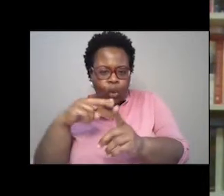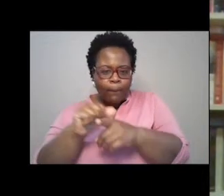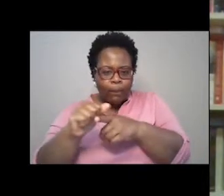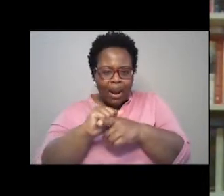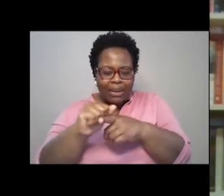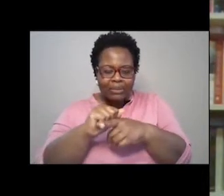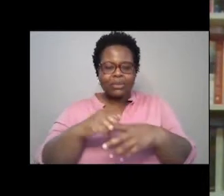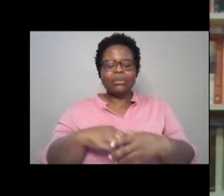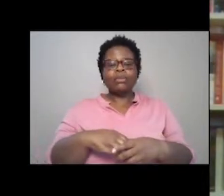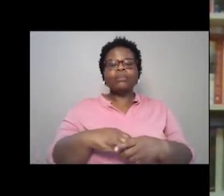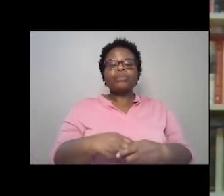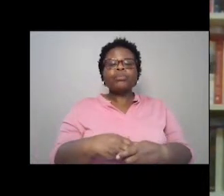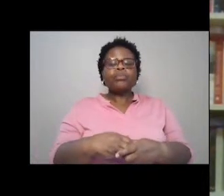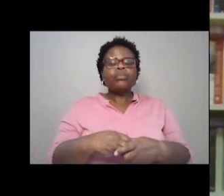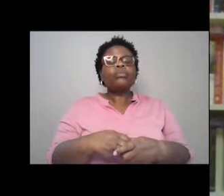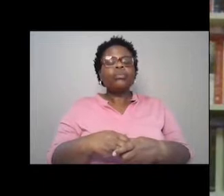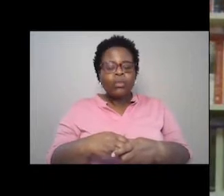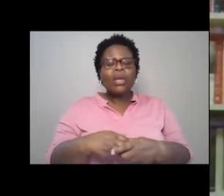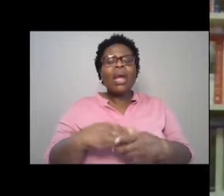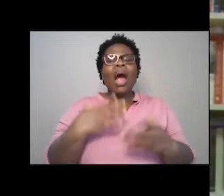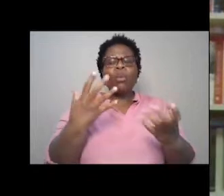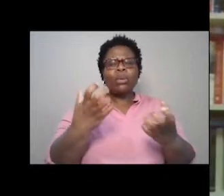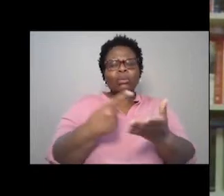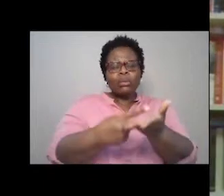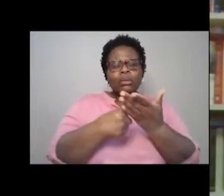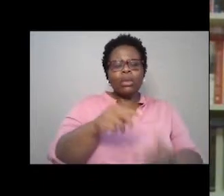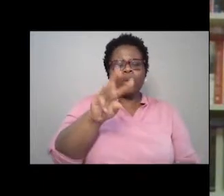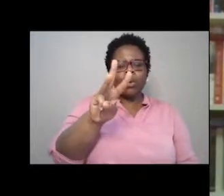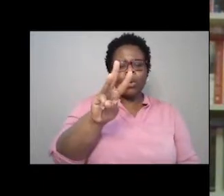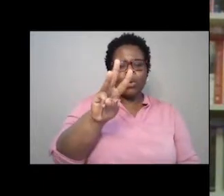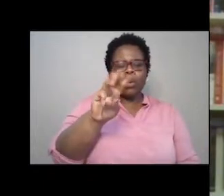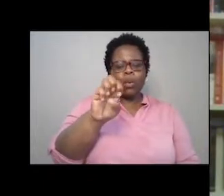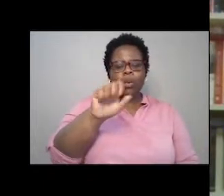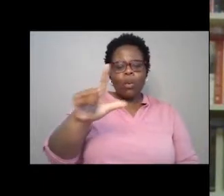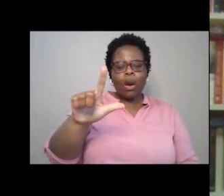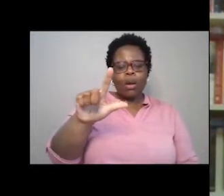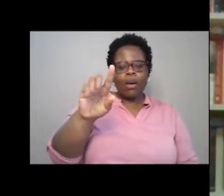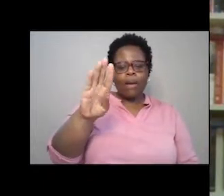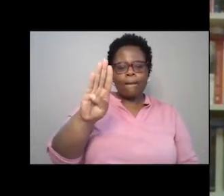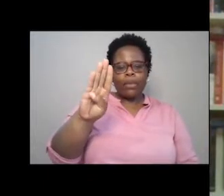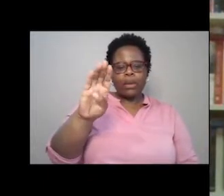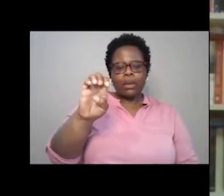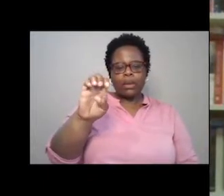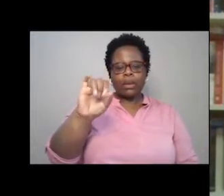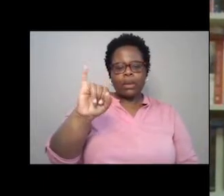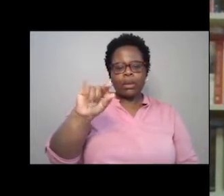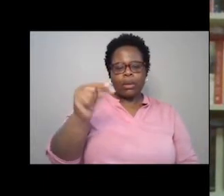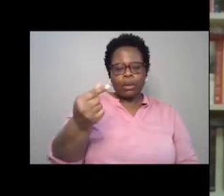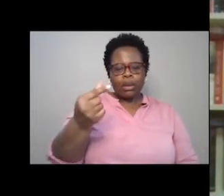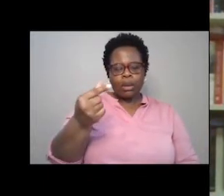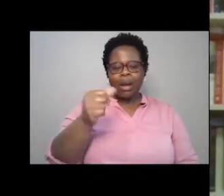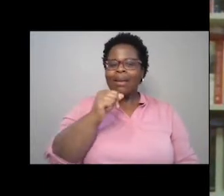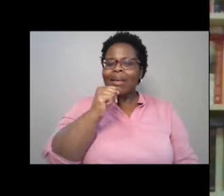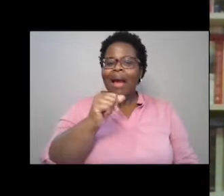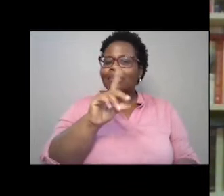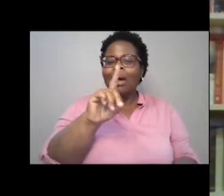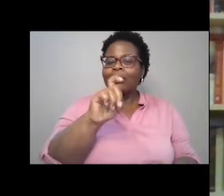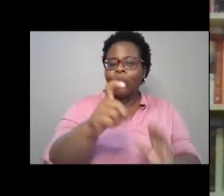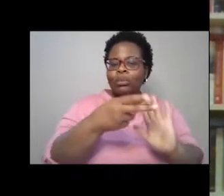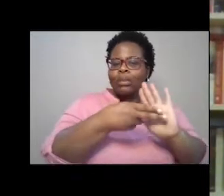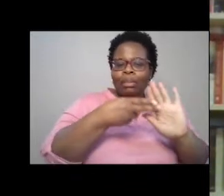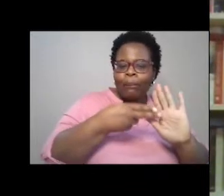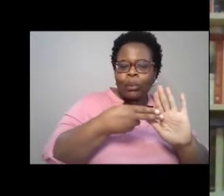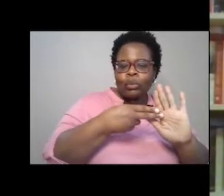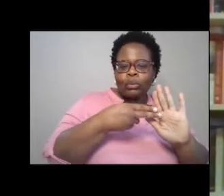about well-being, not just diagnosable mental illness, but overall well-being,